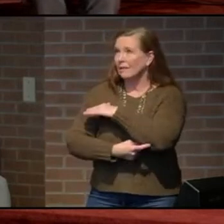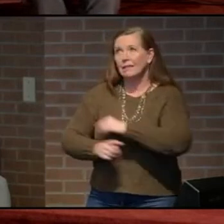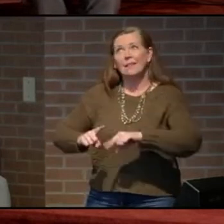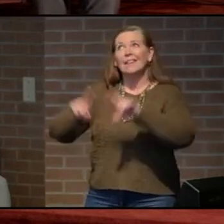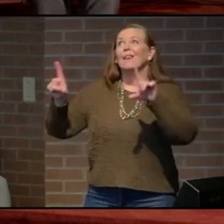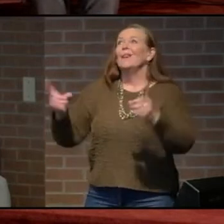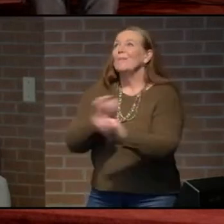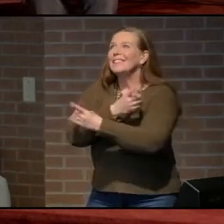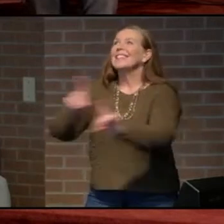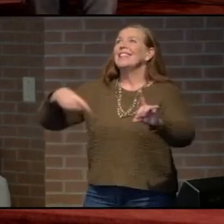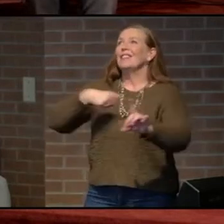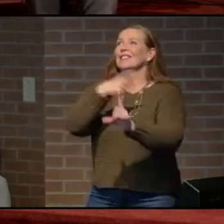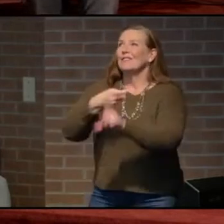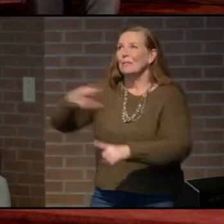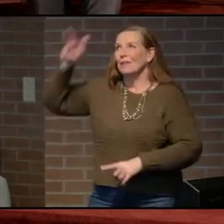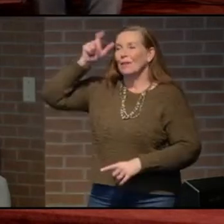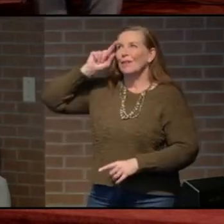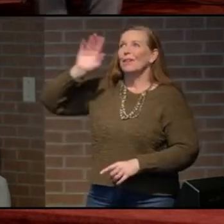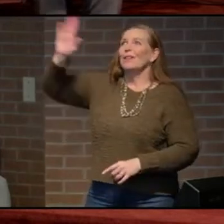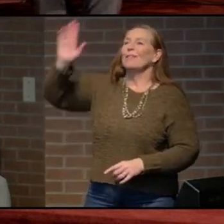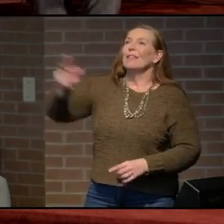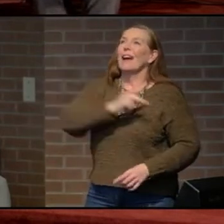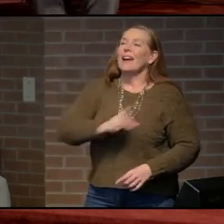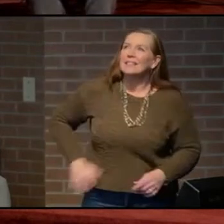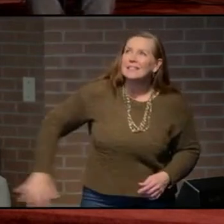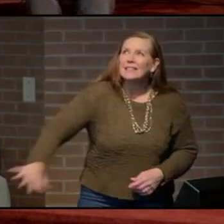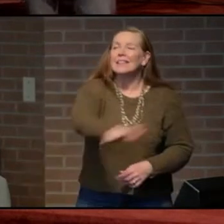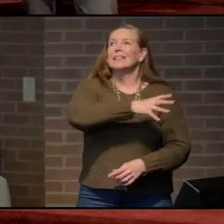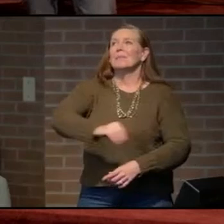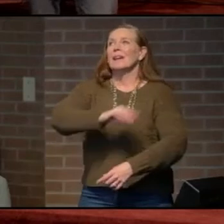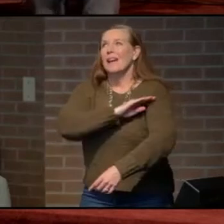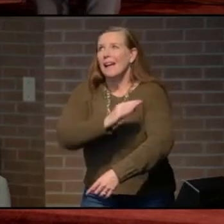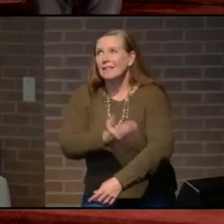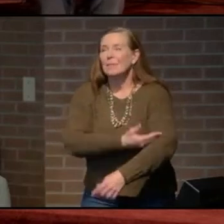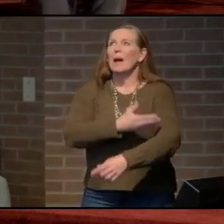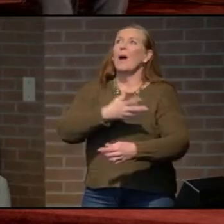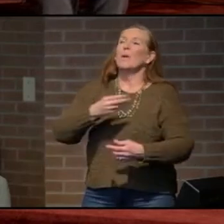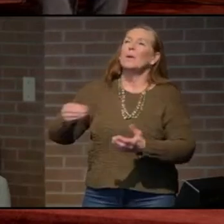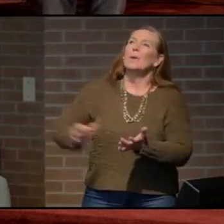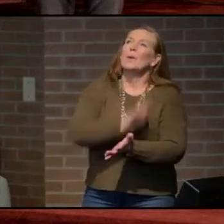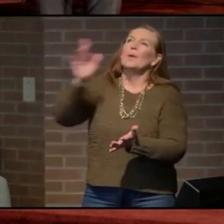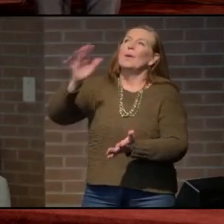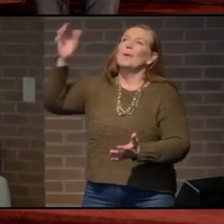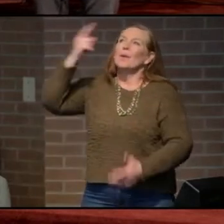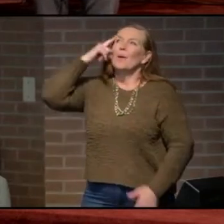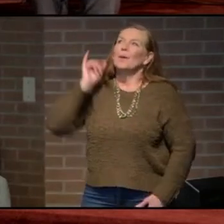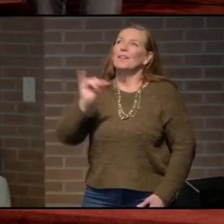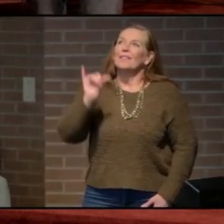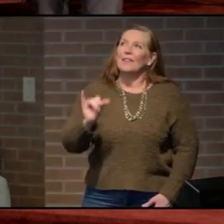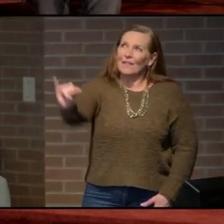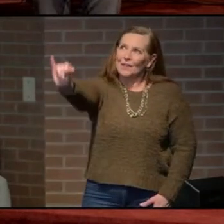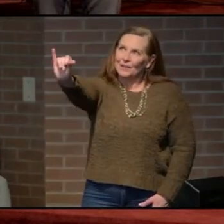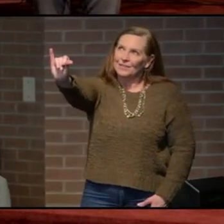temptation, but deliver us from evil. For thine is the kingdom, and the power, and the